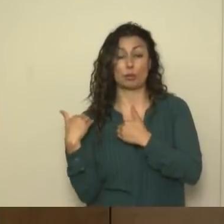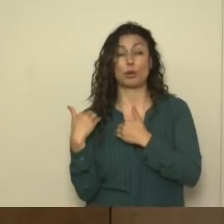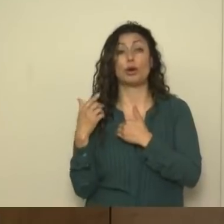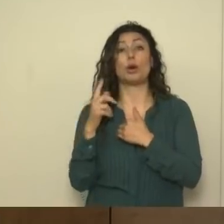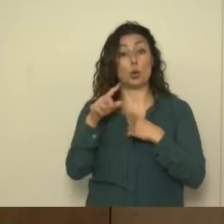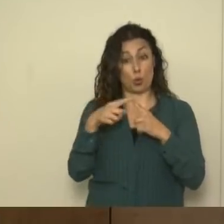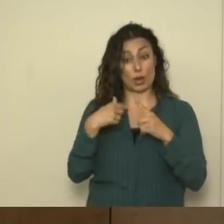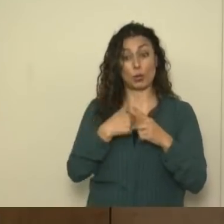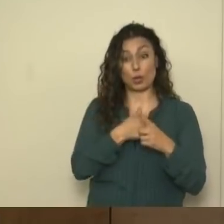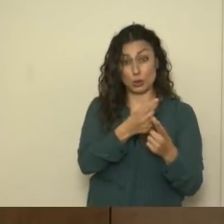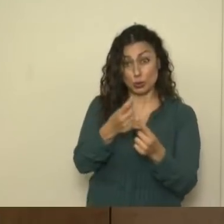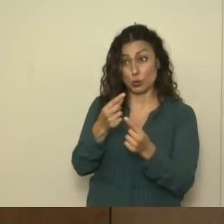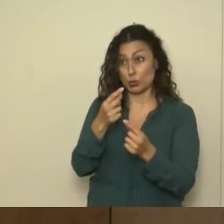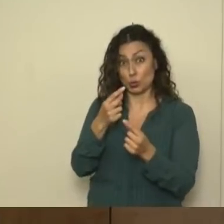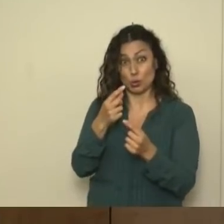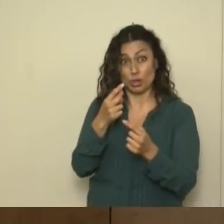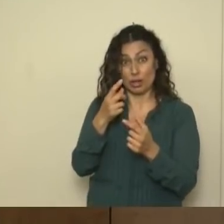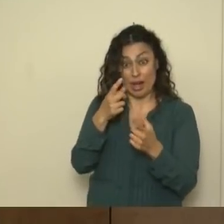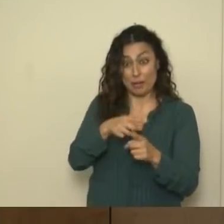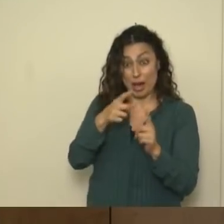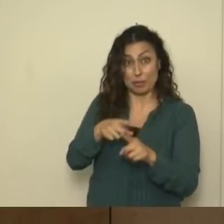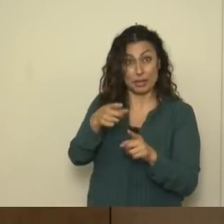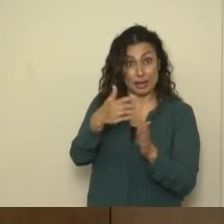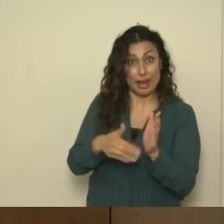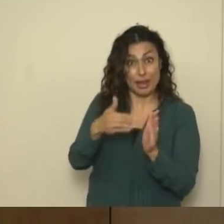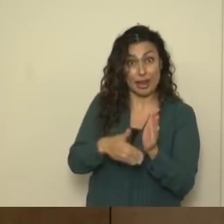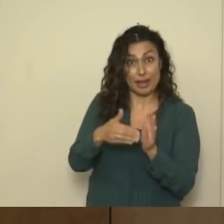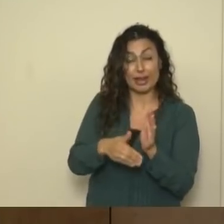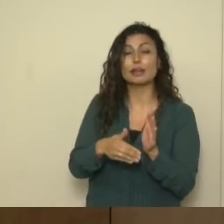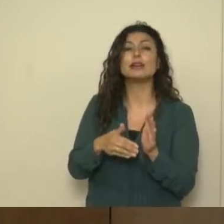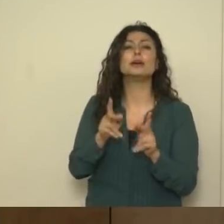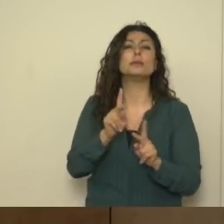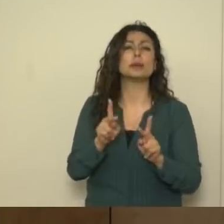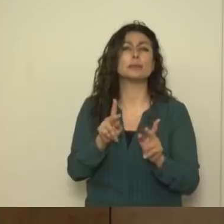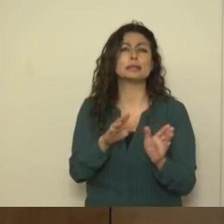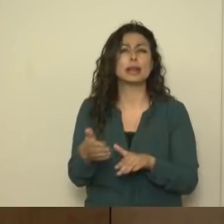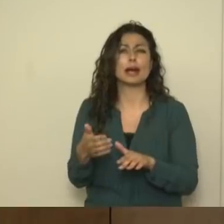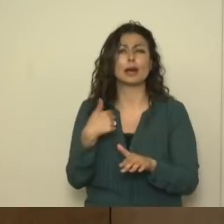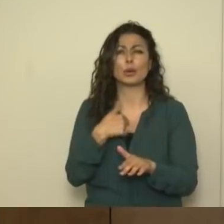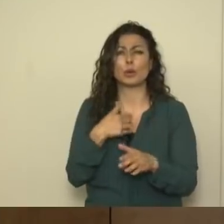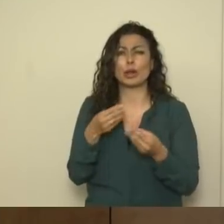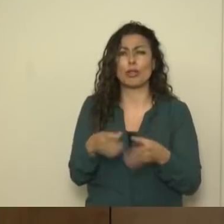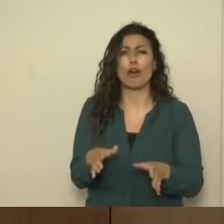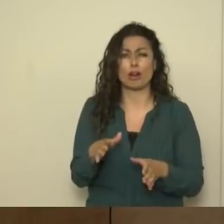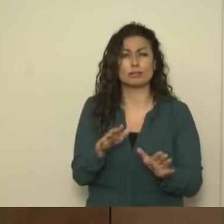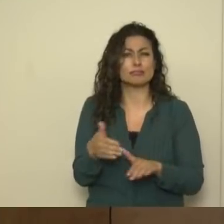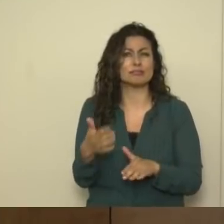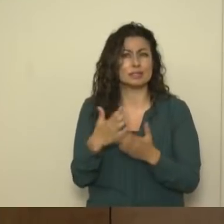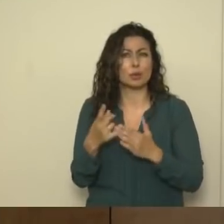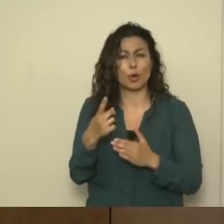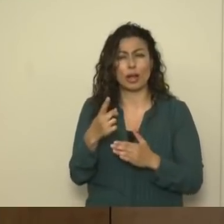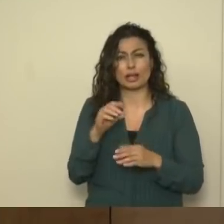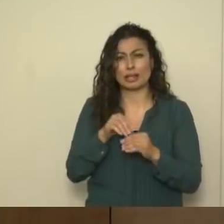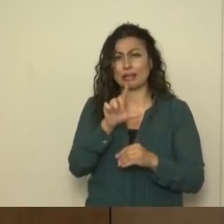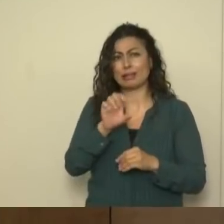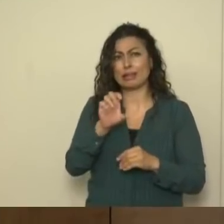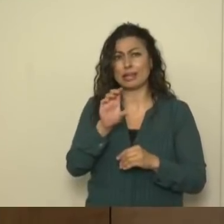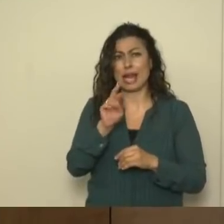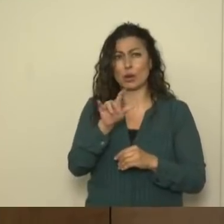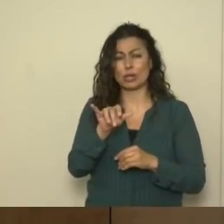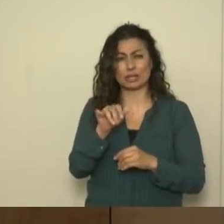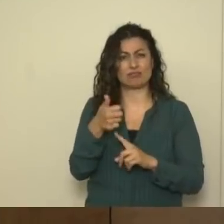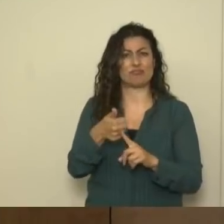that, people die. We lost someone, a 40-year-old, in Lee County. We